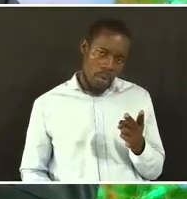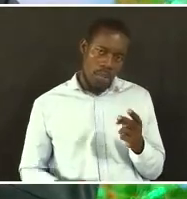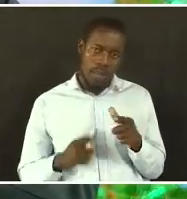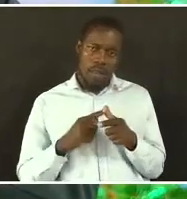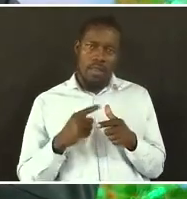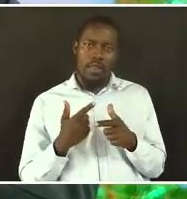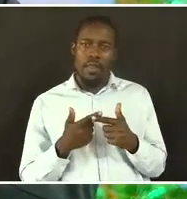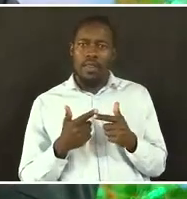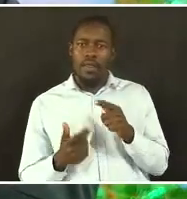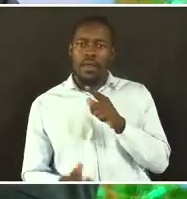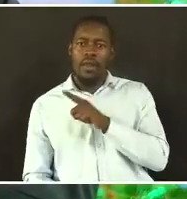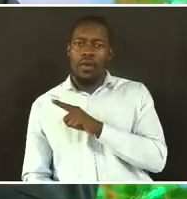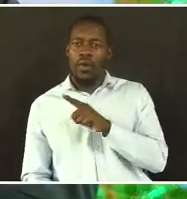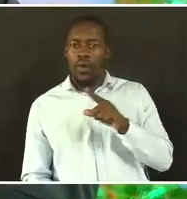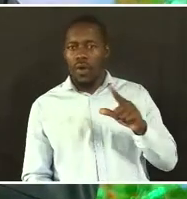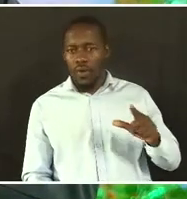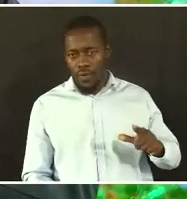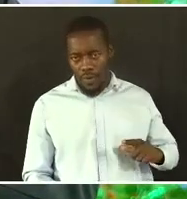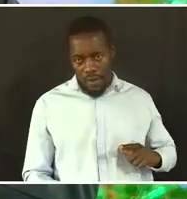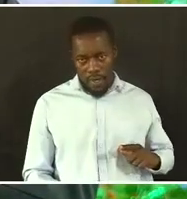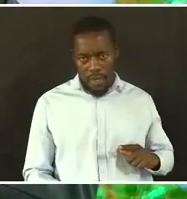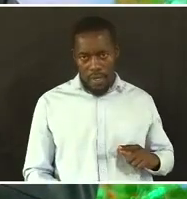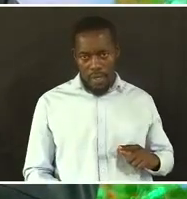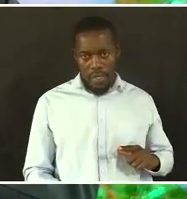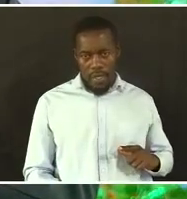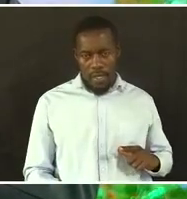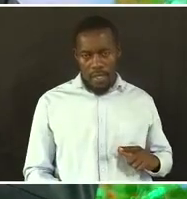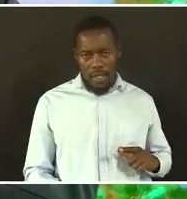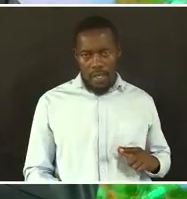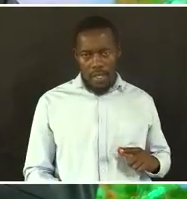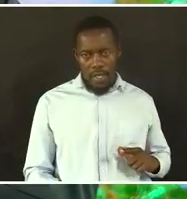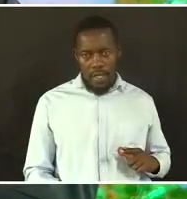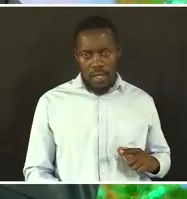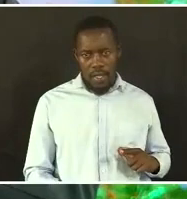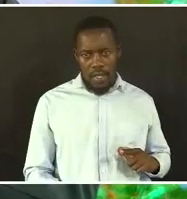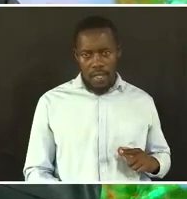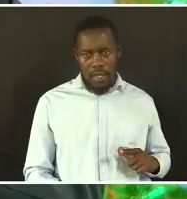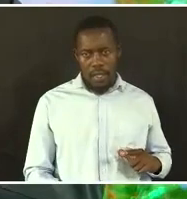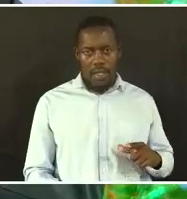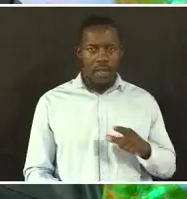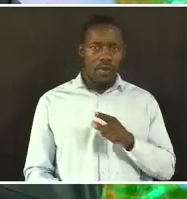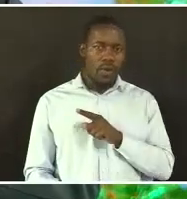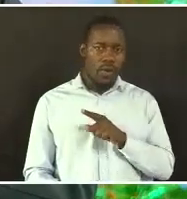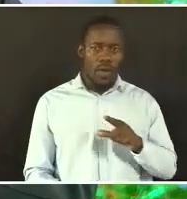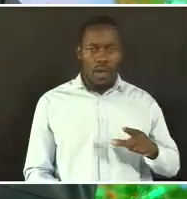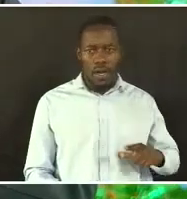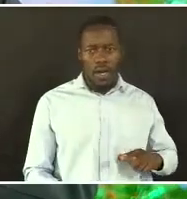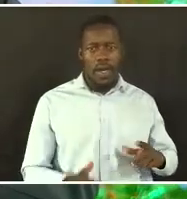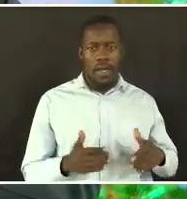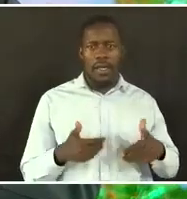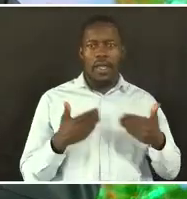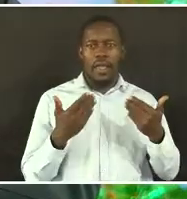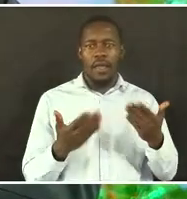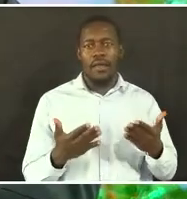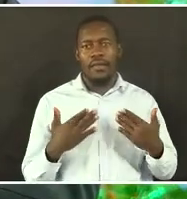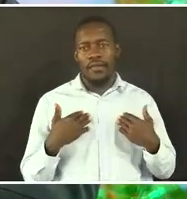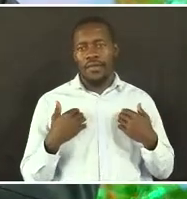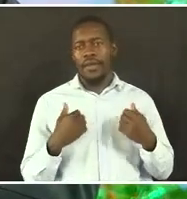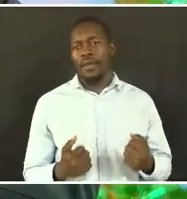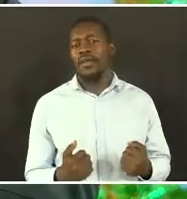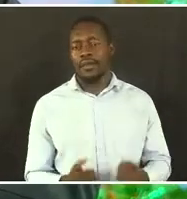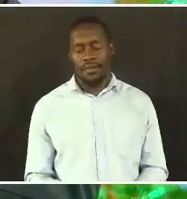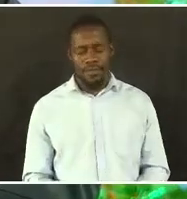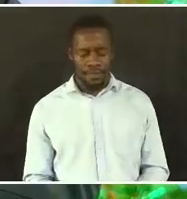what? Compassion. Are you seeing that? The Lord had compassion. Let me give you another classic